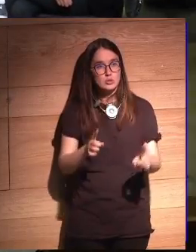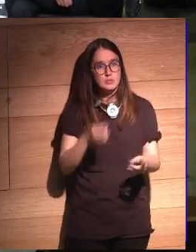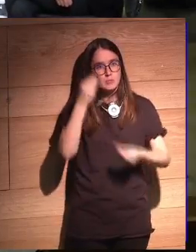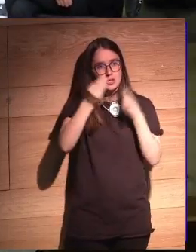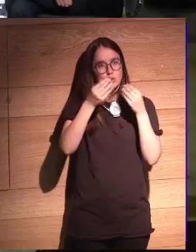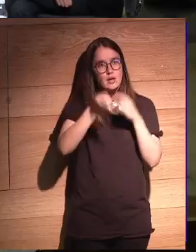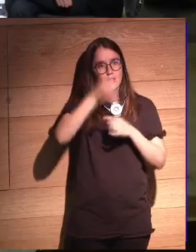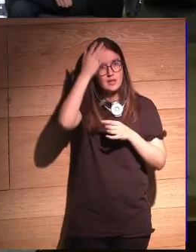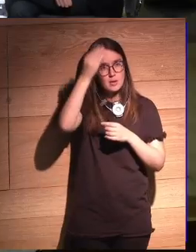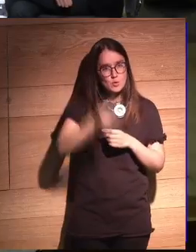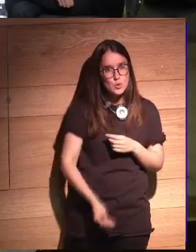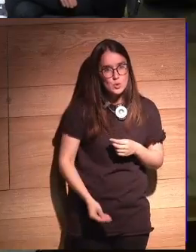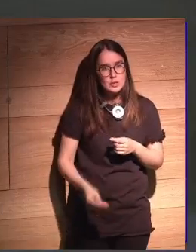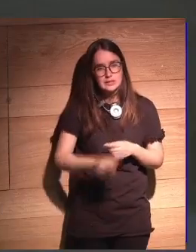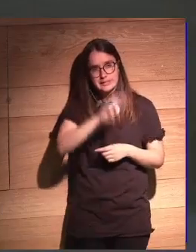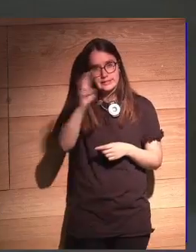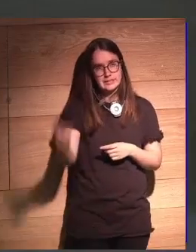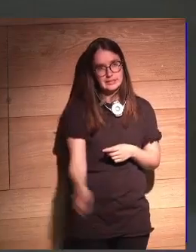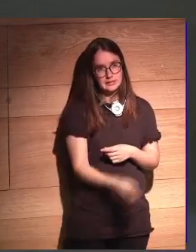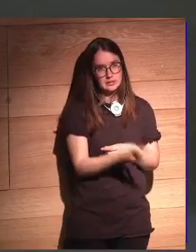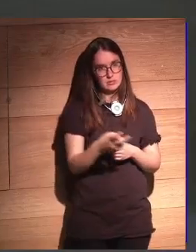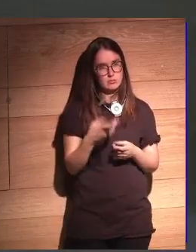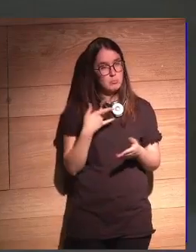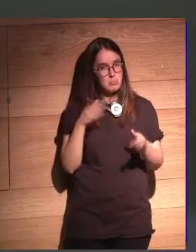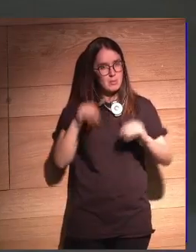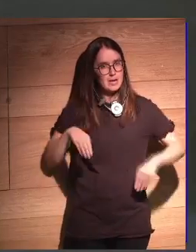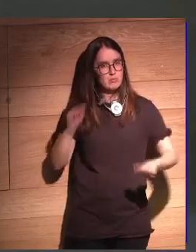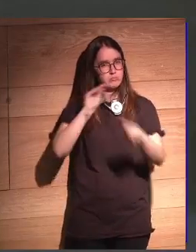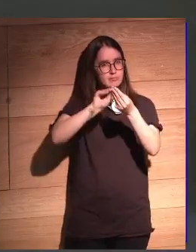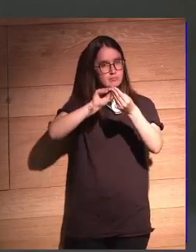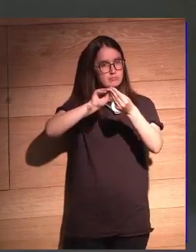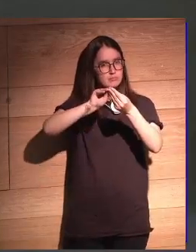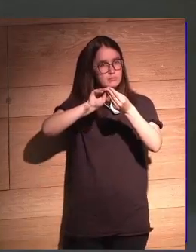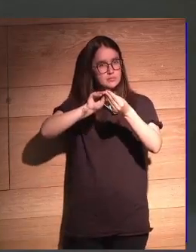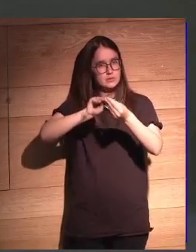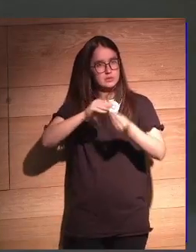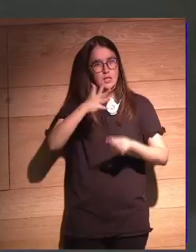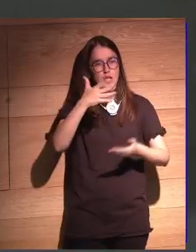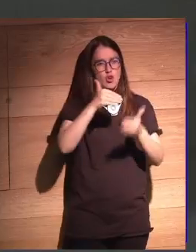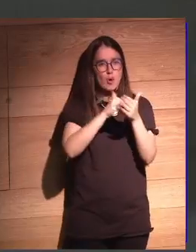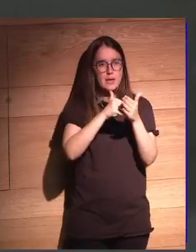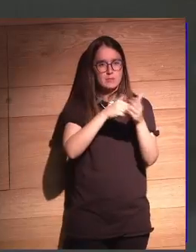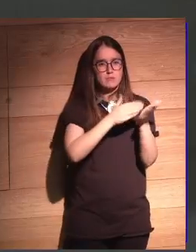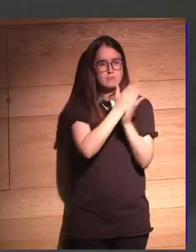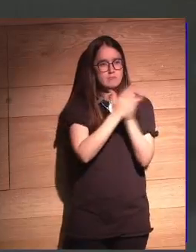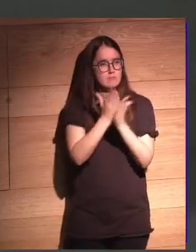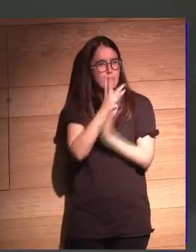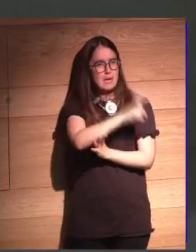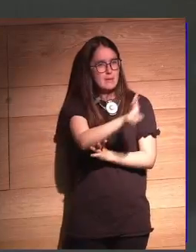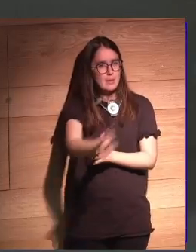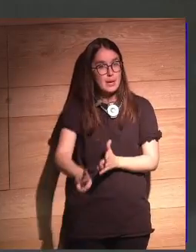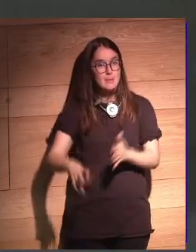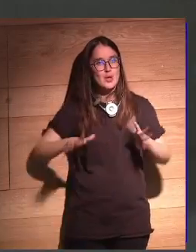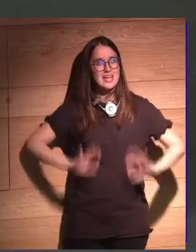luxury flats that are underused. These are wonderful ideas. all of these action plans I